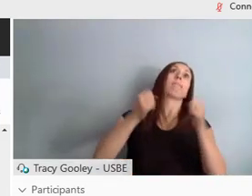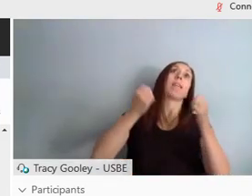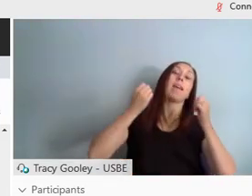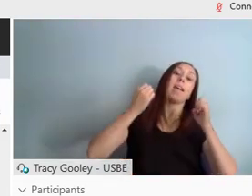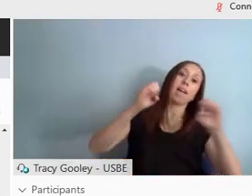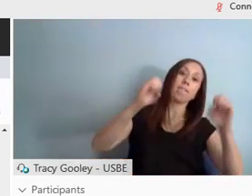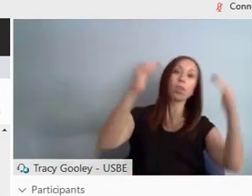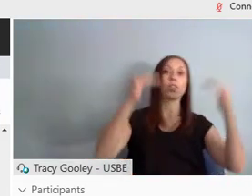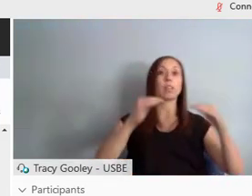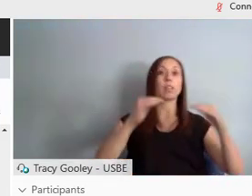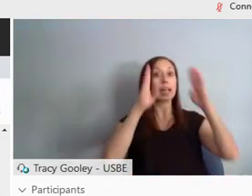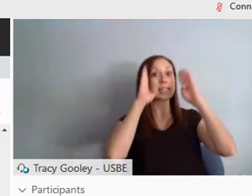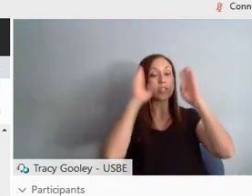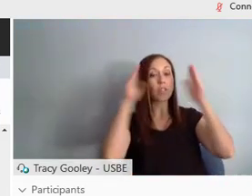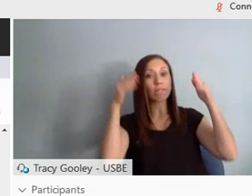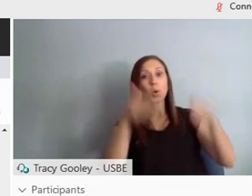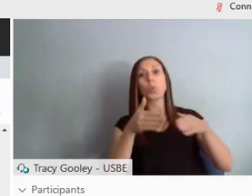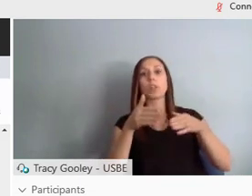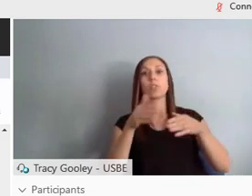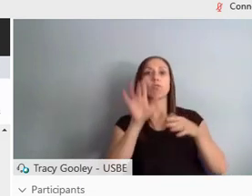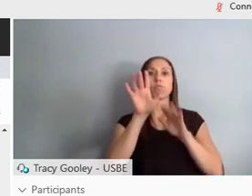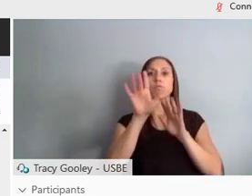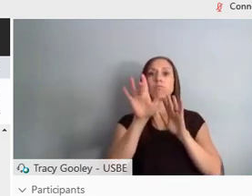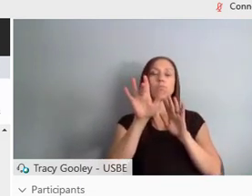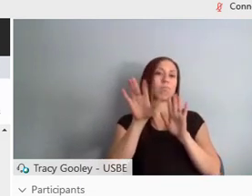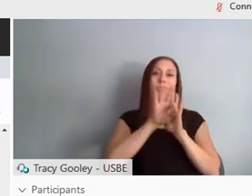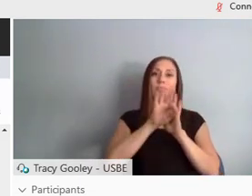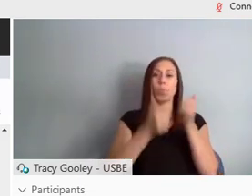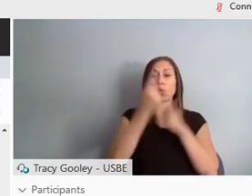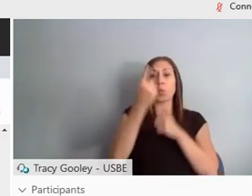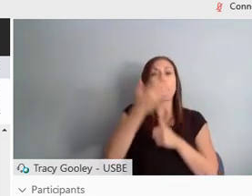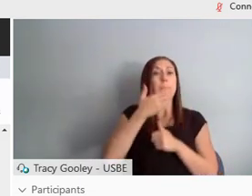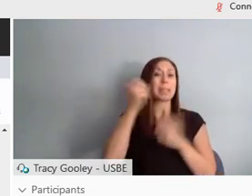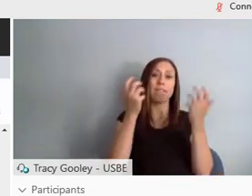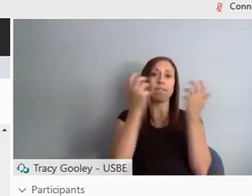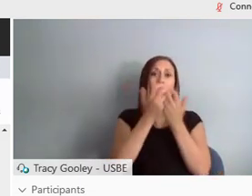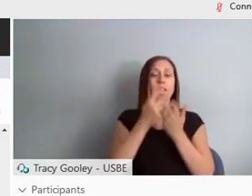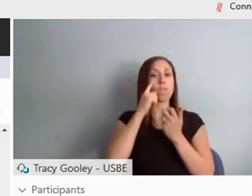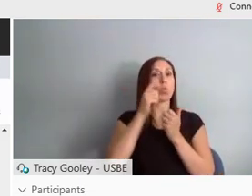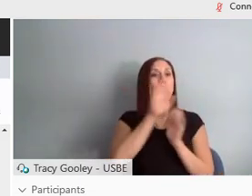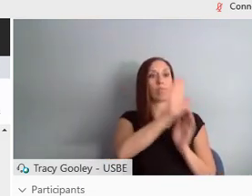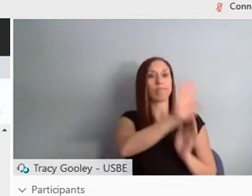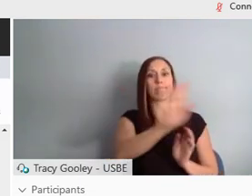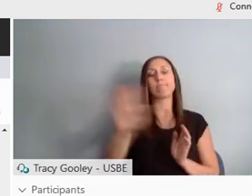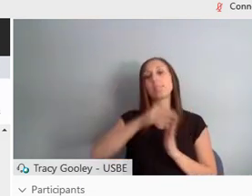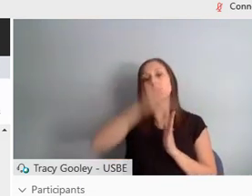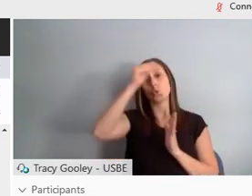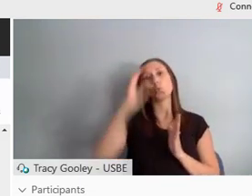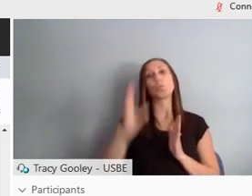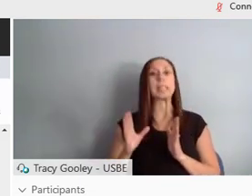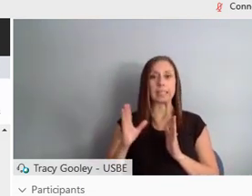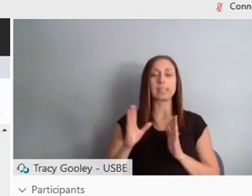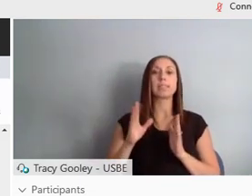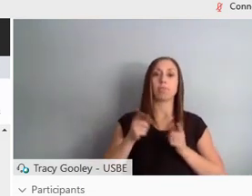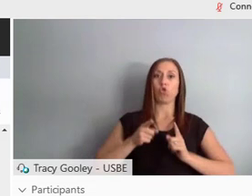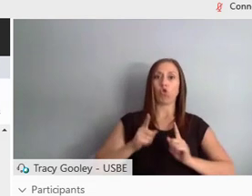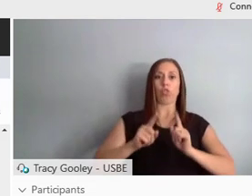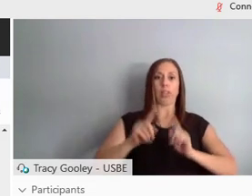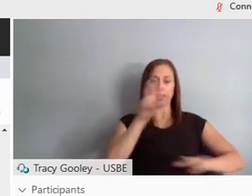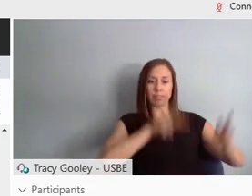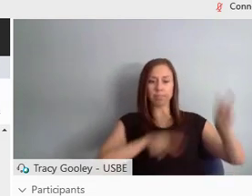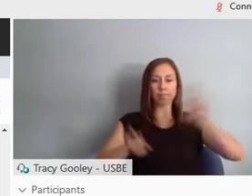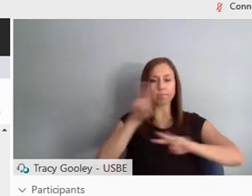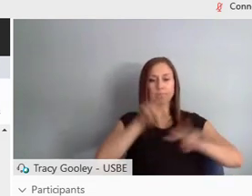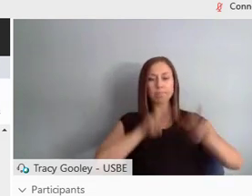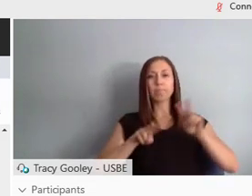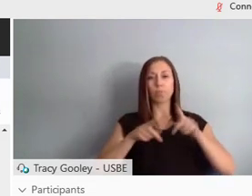and focus, and you'll just click the answer that best fits for each student as you observed during